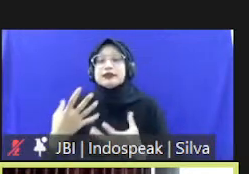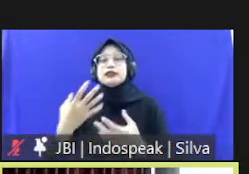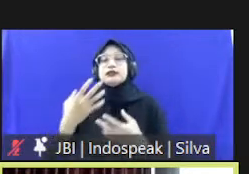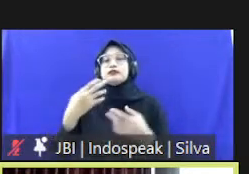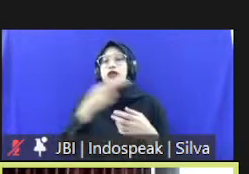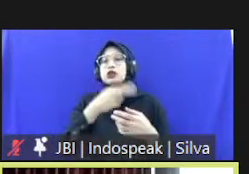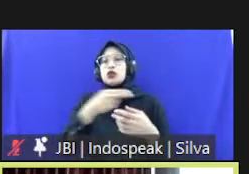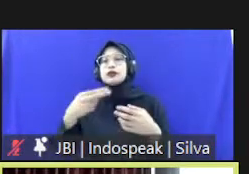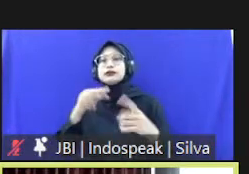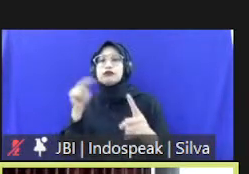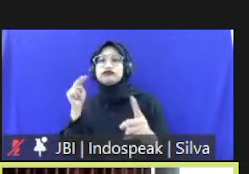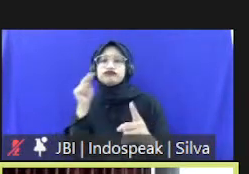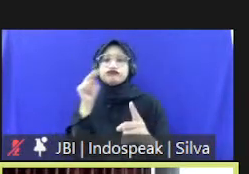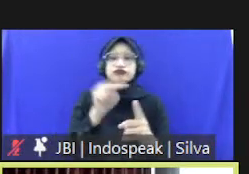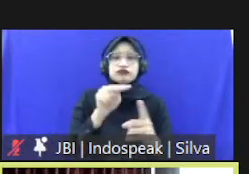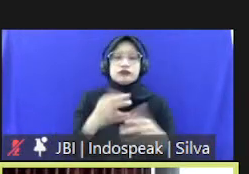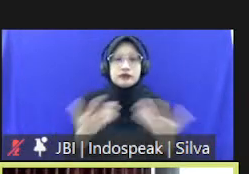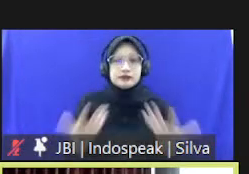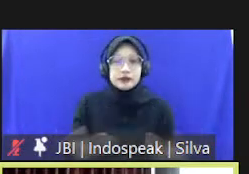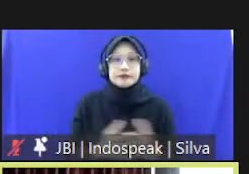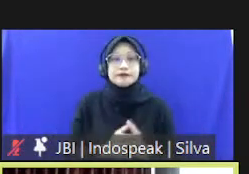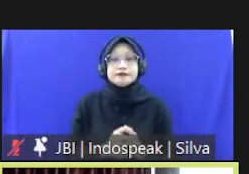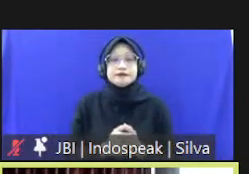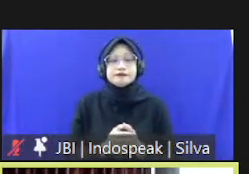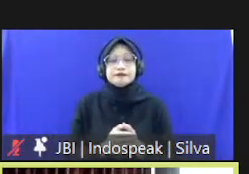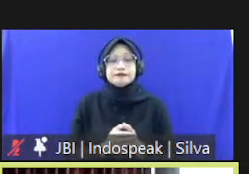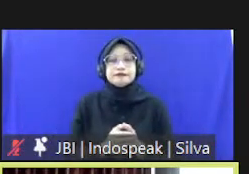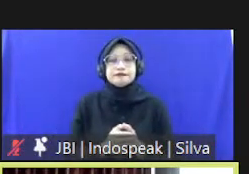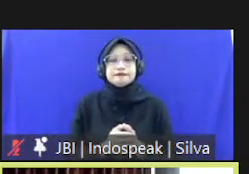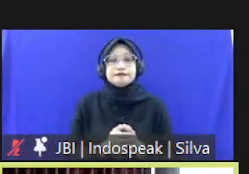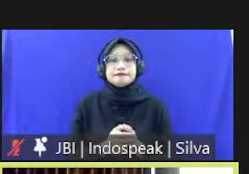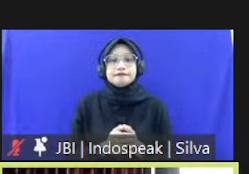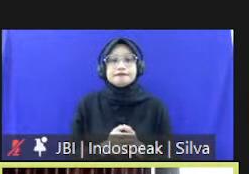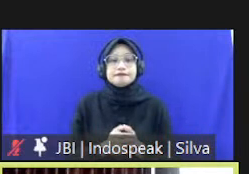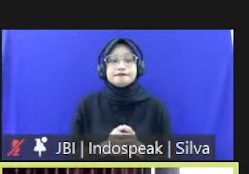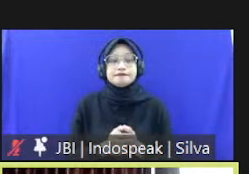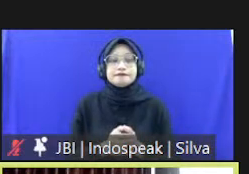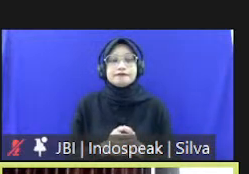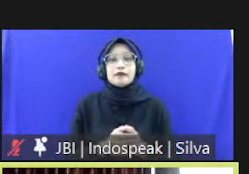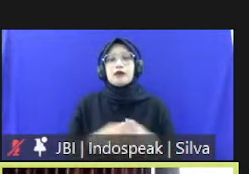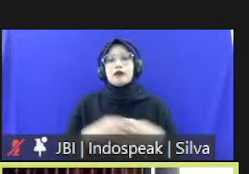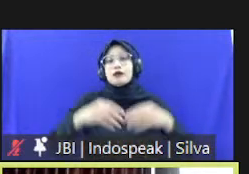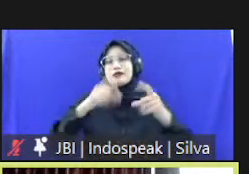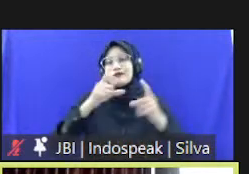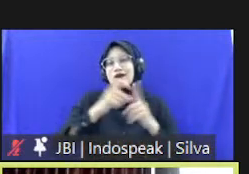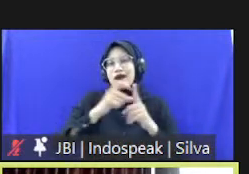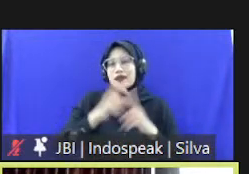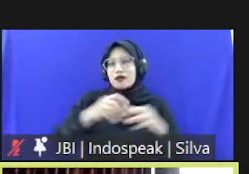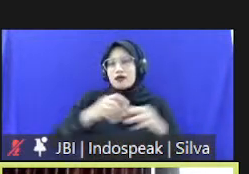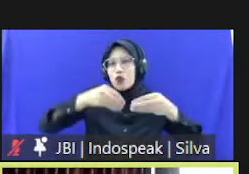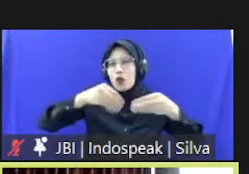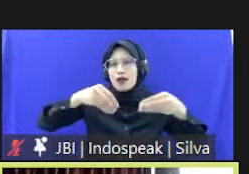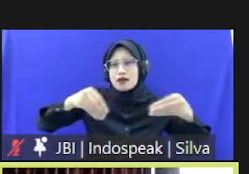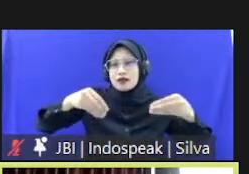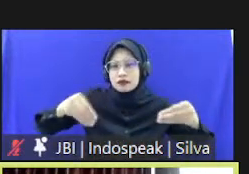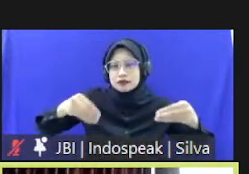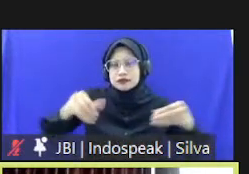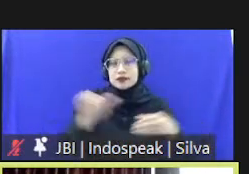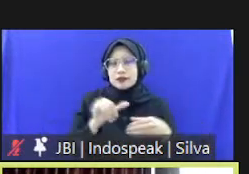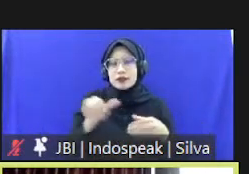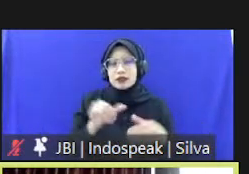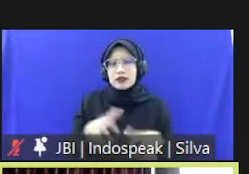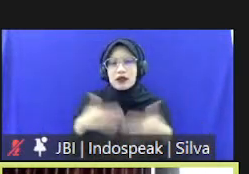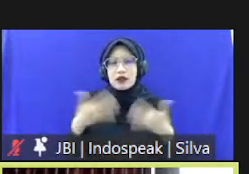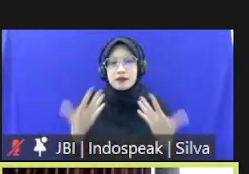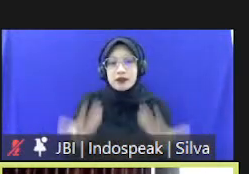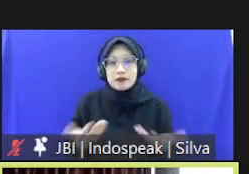with the visions, and also where to look the quality data. And we would like to make a separation